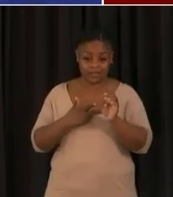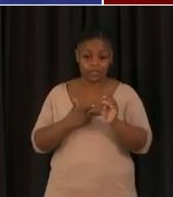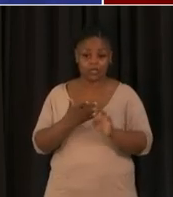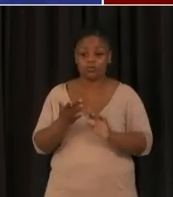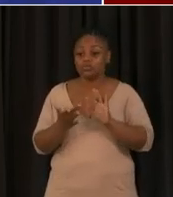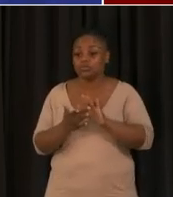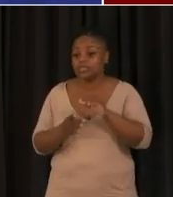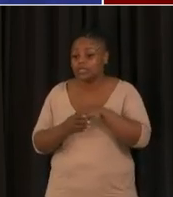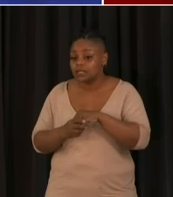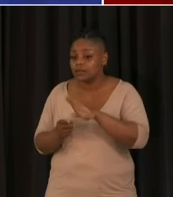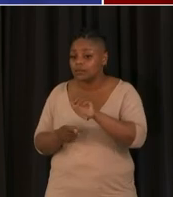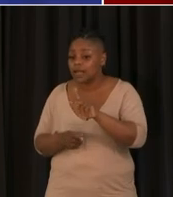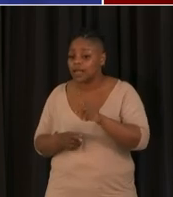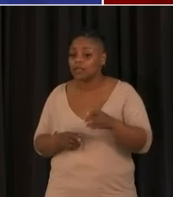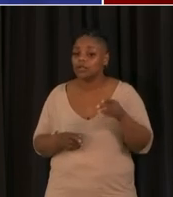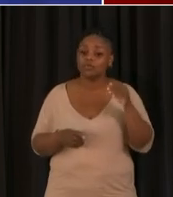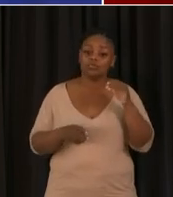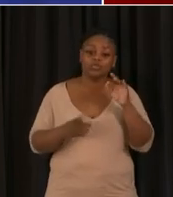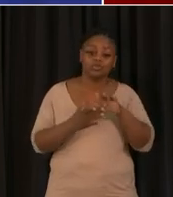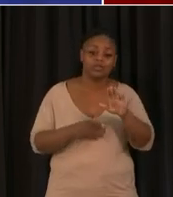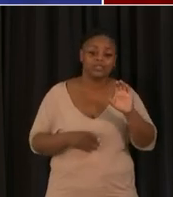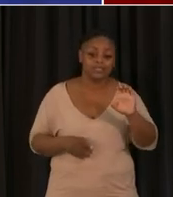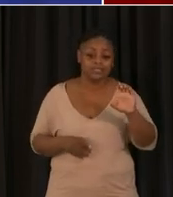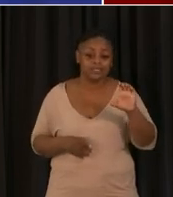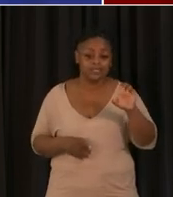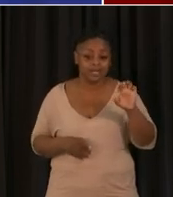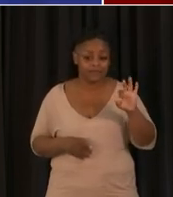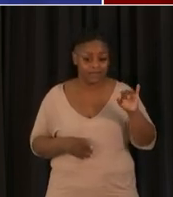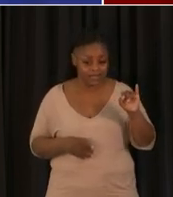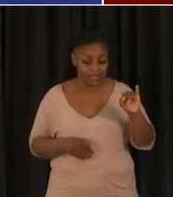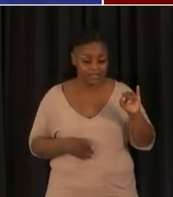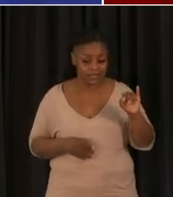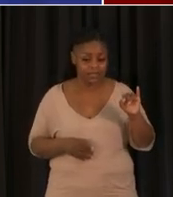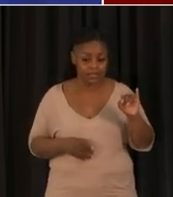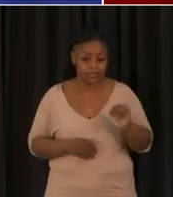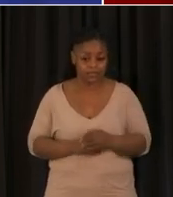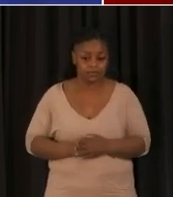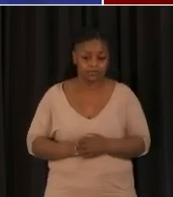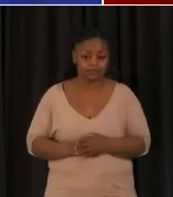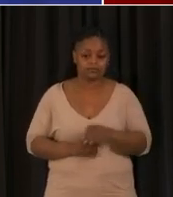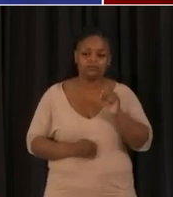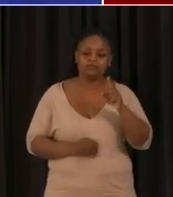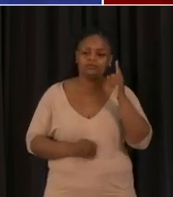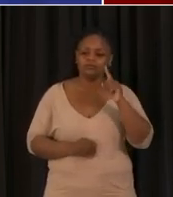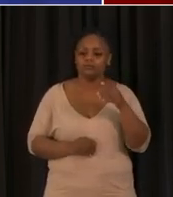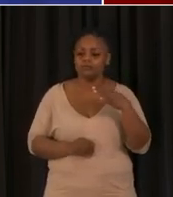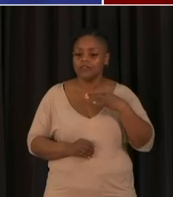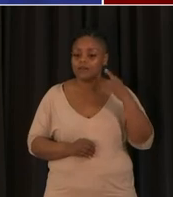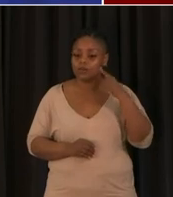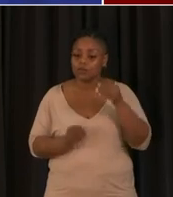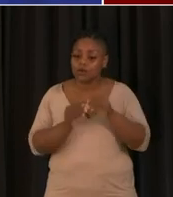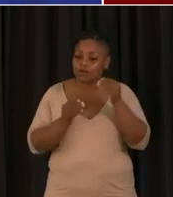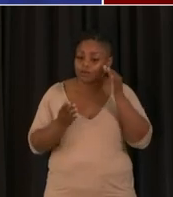provides critical infusions. And so we know that in even small amounts of cash, as little as $250